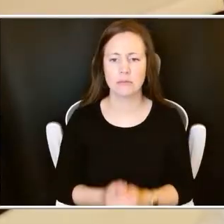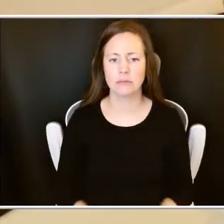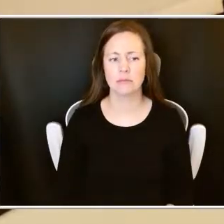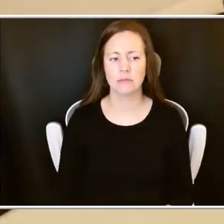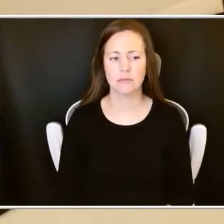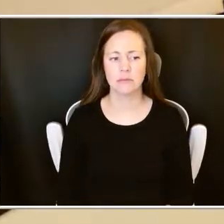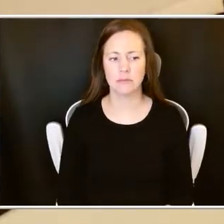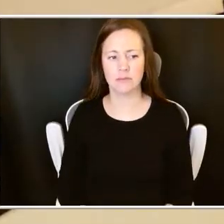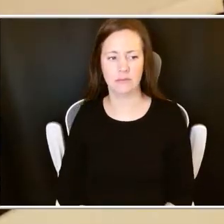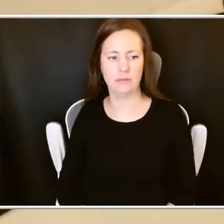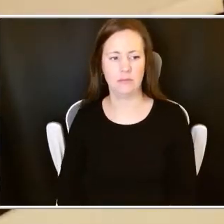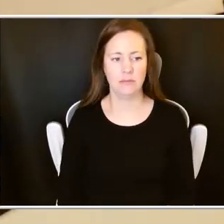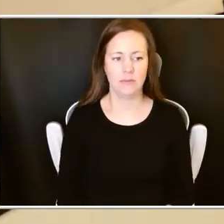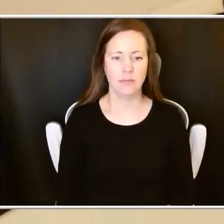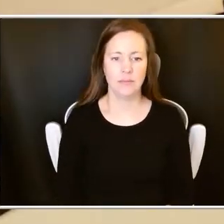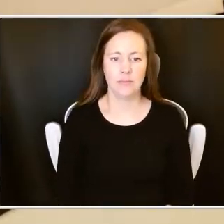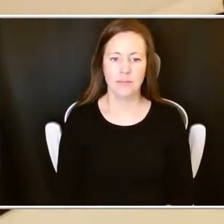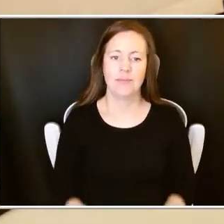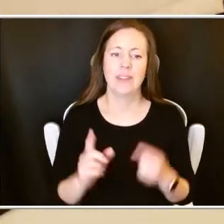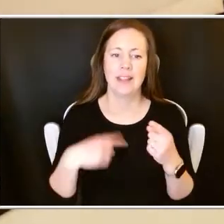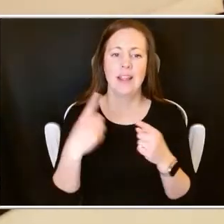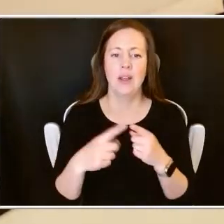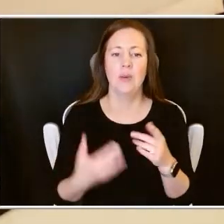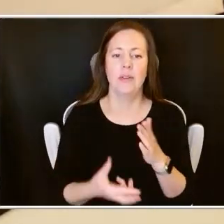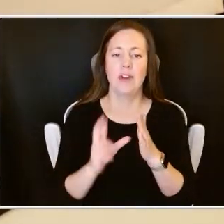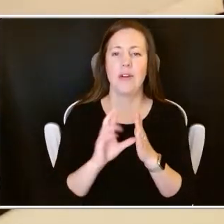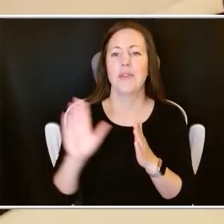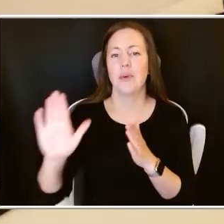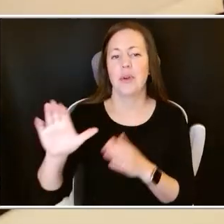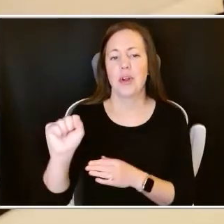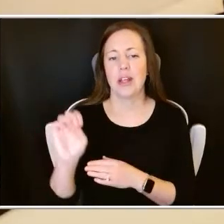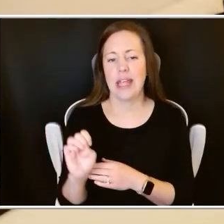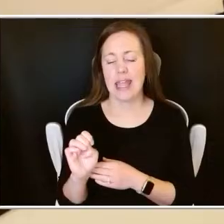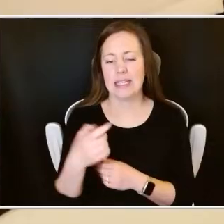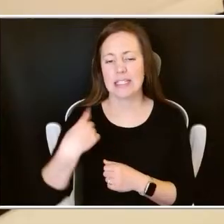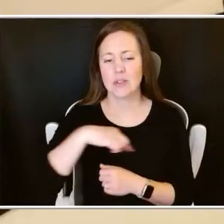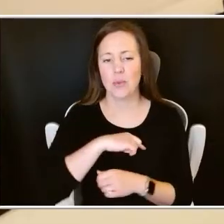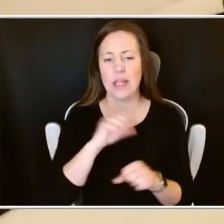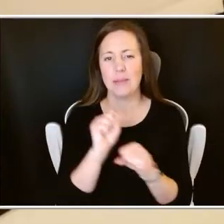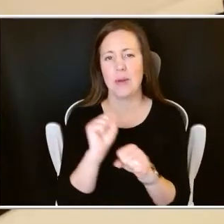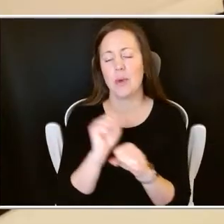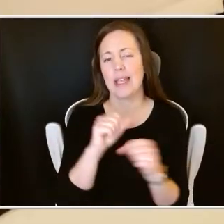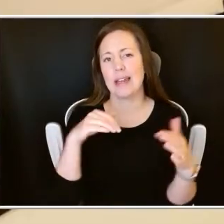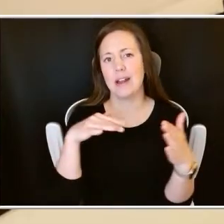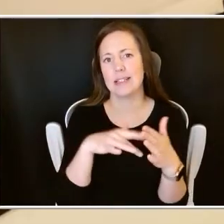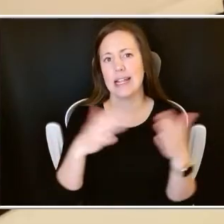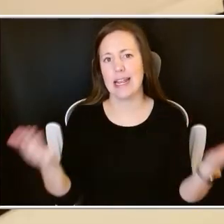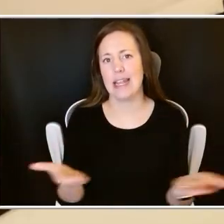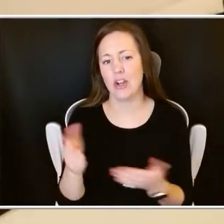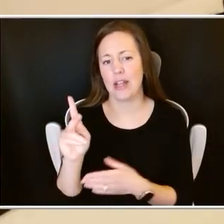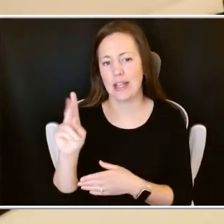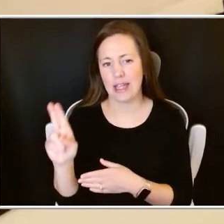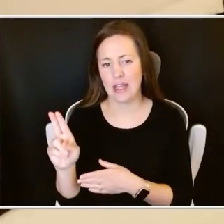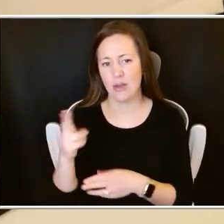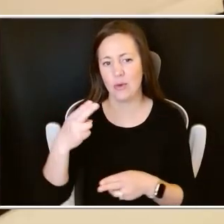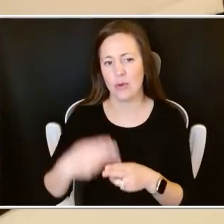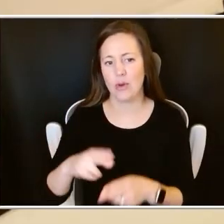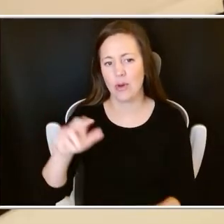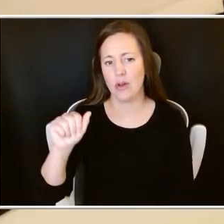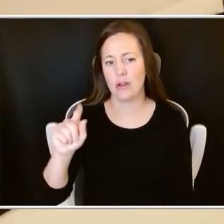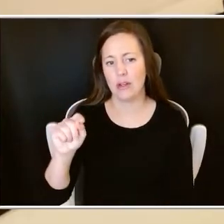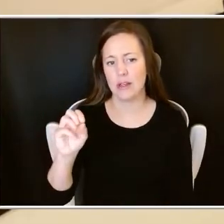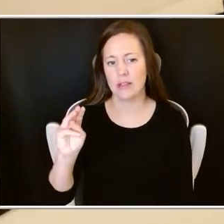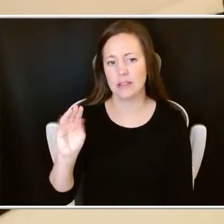So when I reviewed Kathy's case, we had been working on a study here at KU called the Atomic